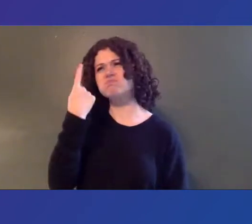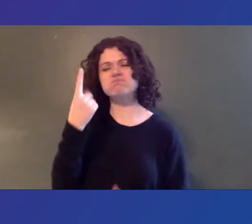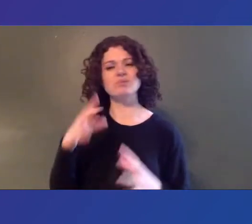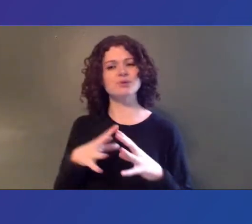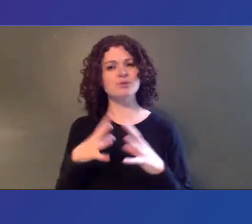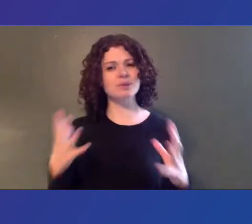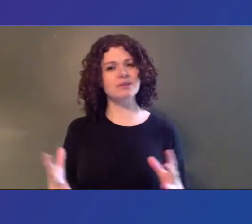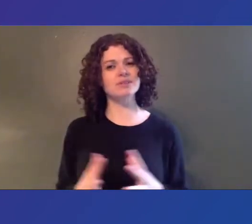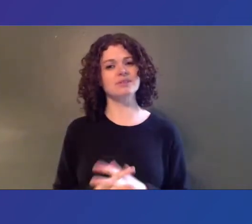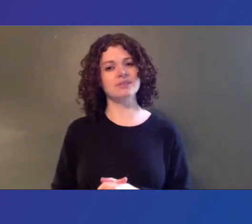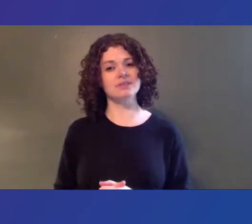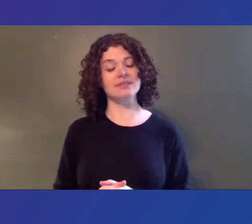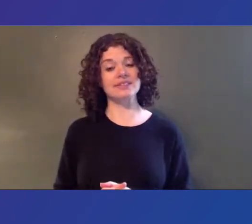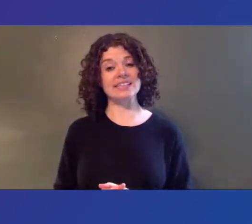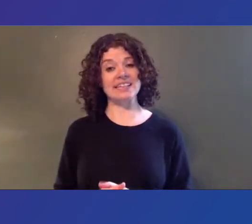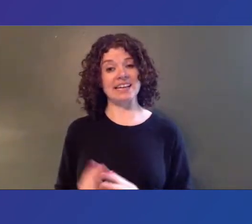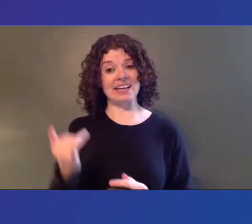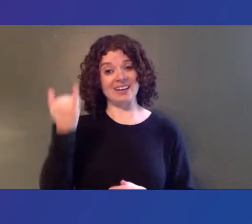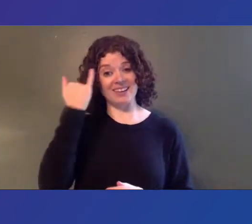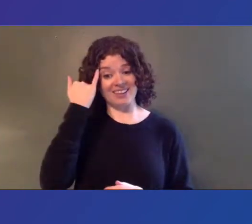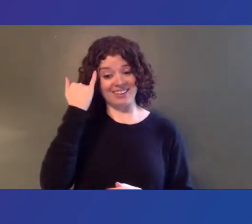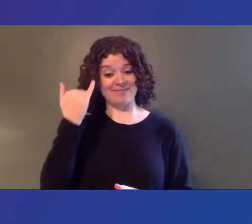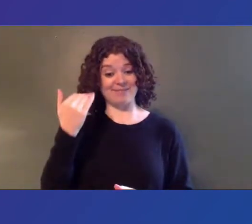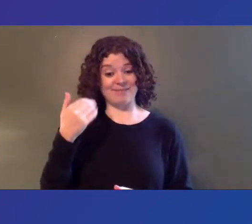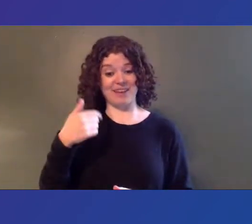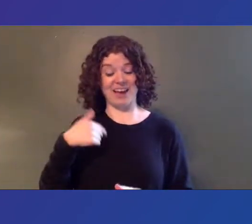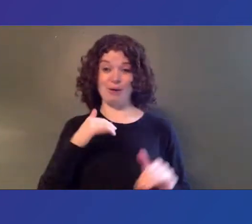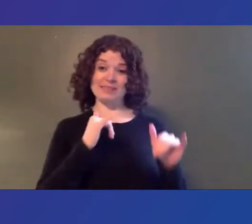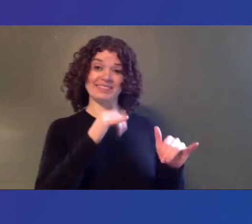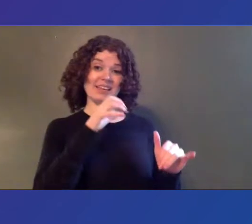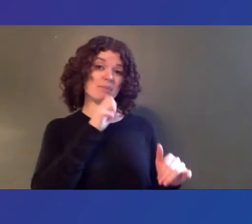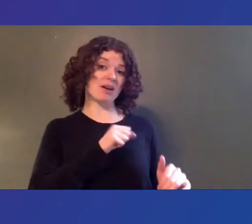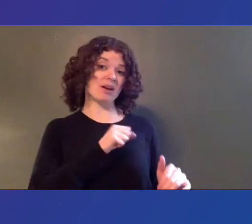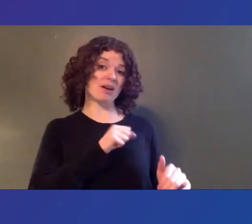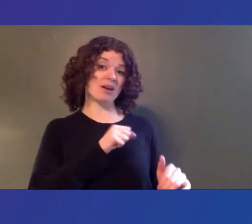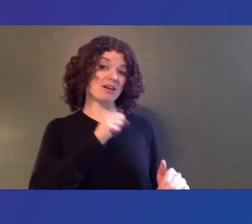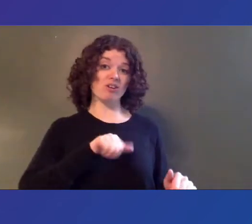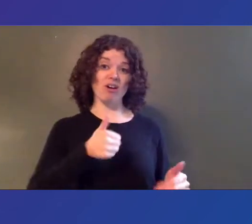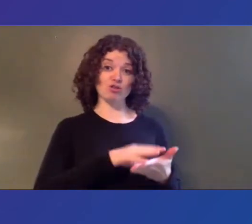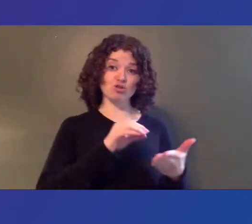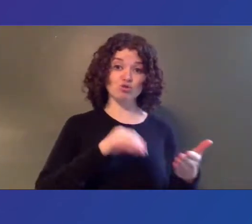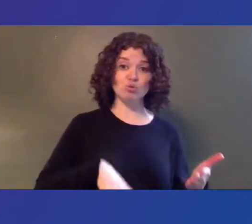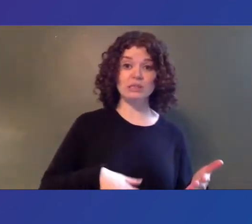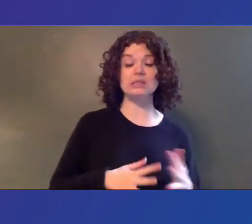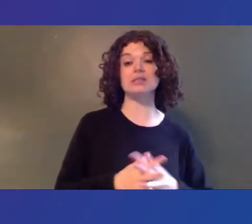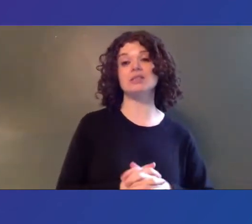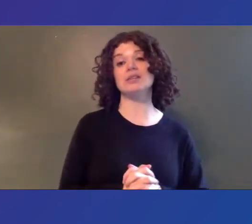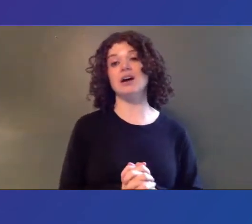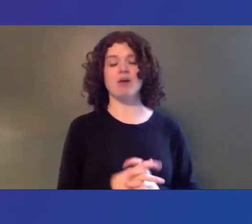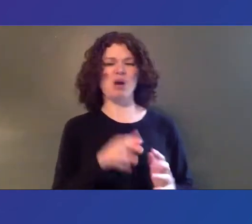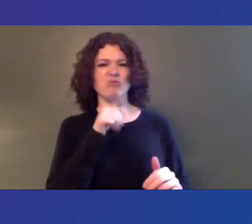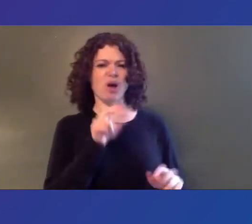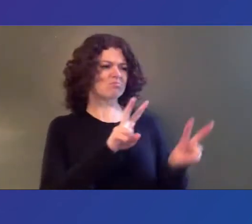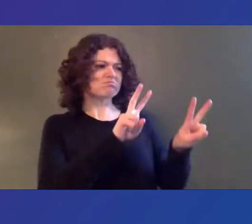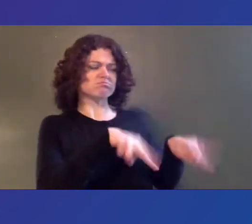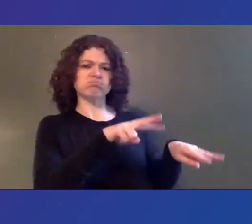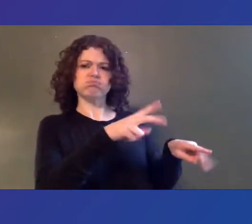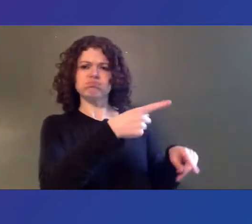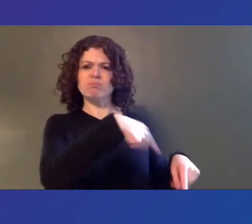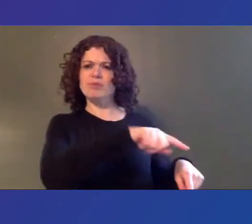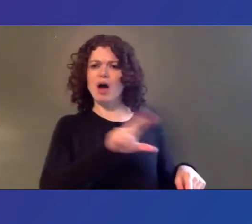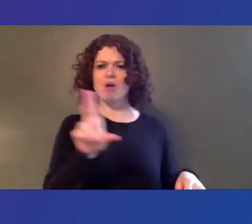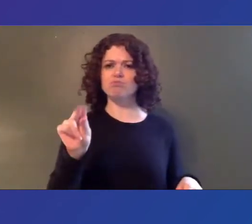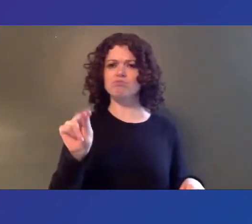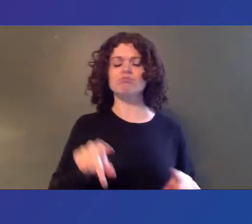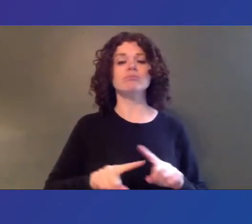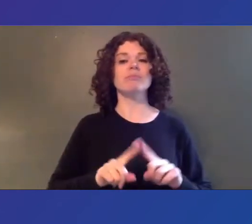think if I had been my classmates' age, I'm not going to say that I was a crazy girl or anything like that, but I think